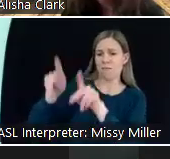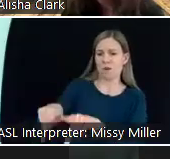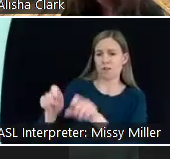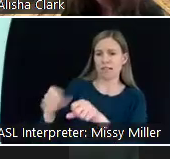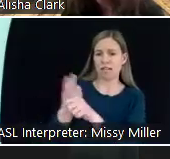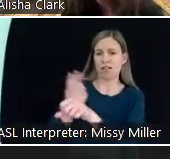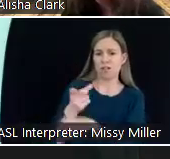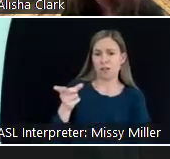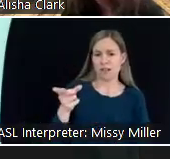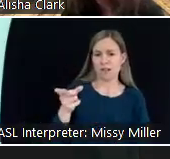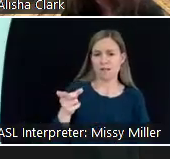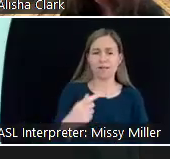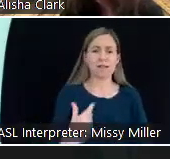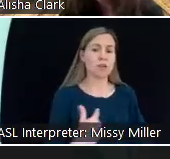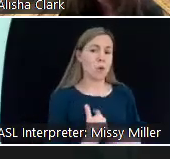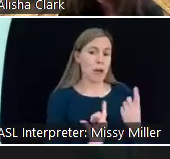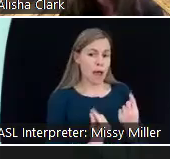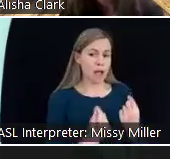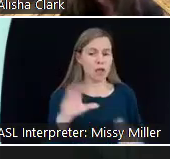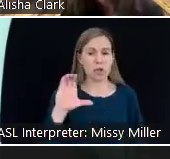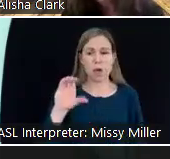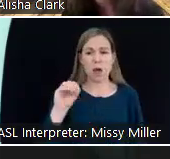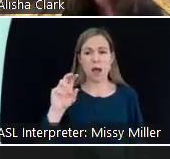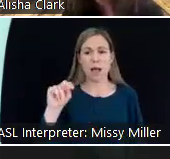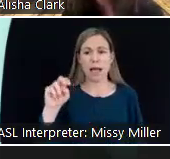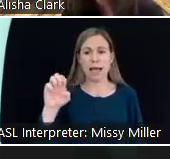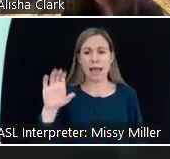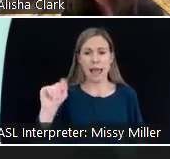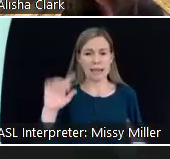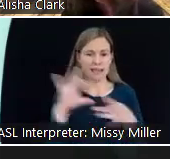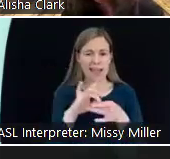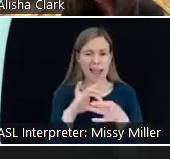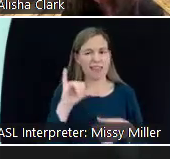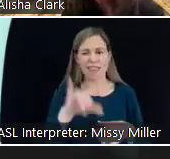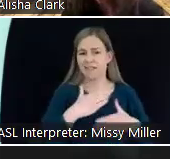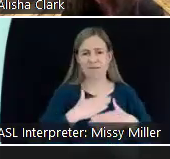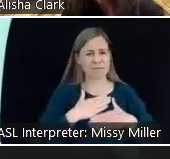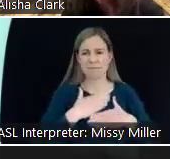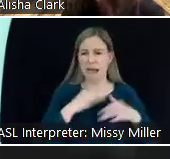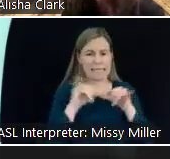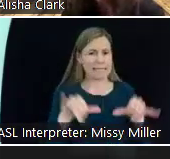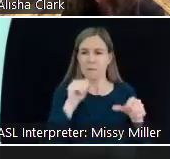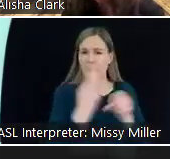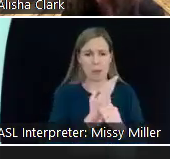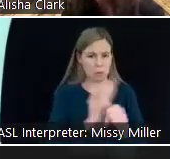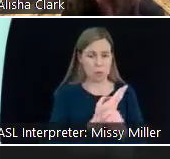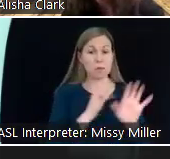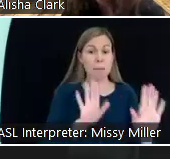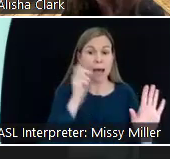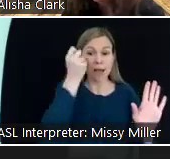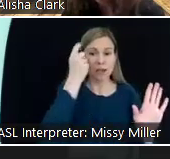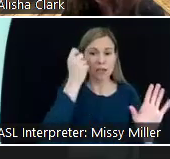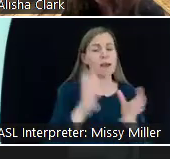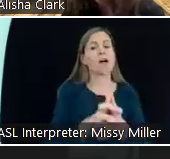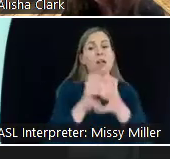What I can do is Connect is not one, that's not my system per se, but I believe there is a lot of